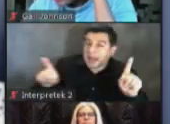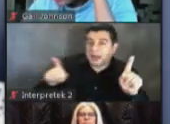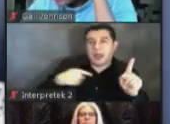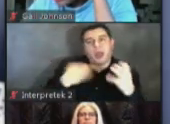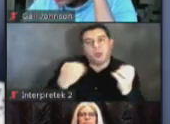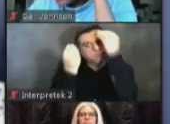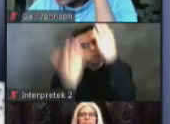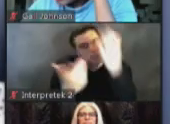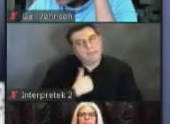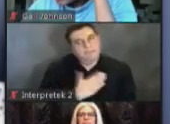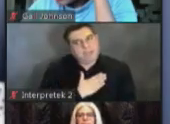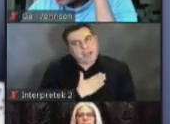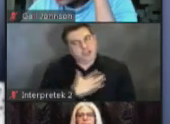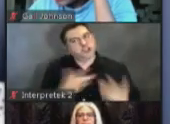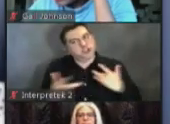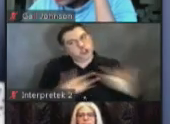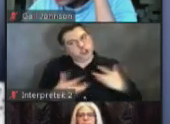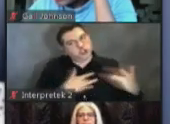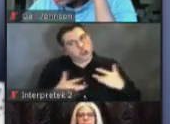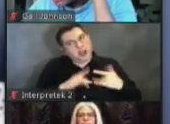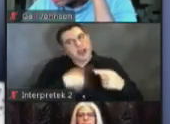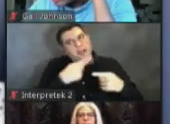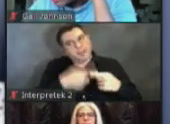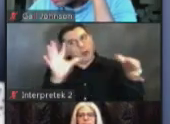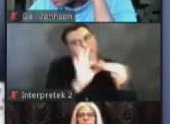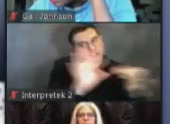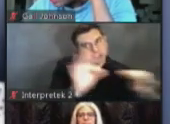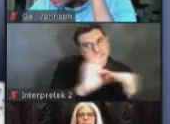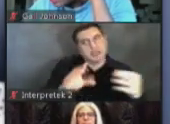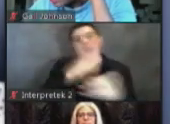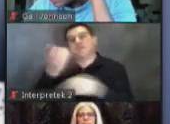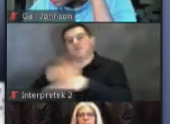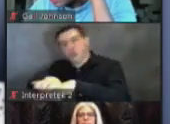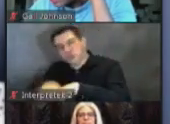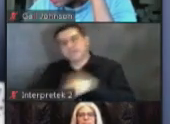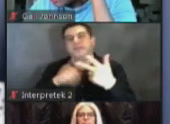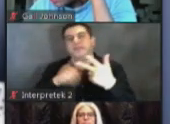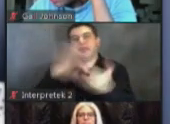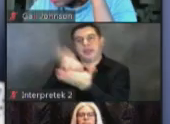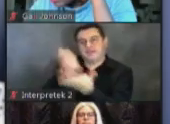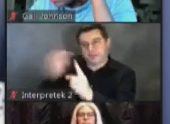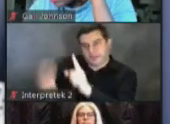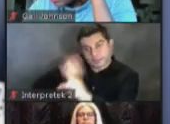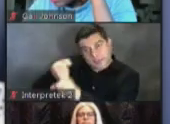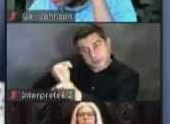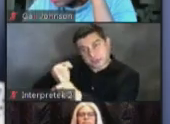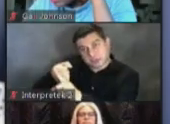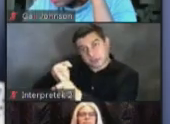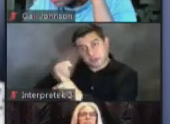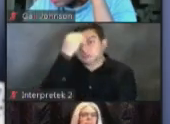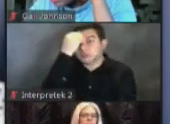messaging, and the economic impact on this. And to tell you, if we do draft the order and implement